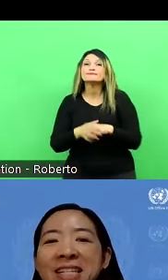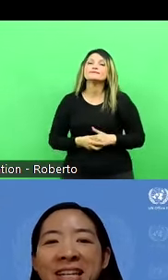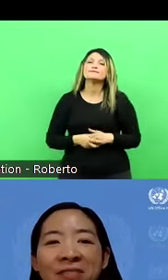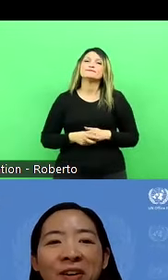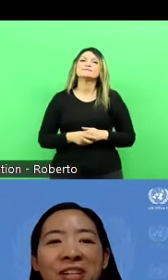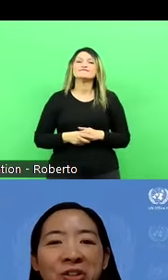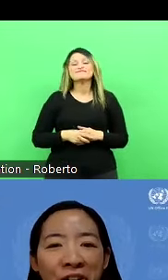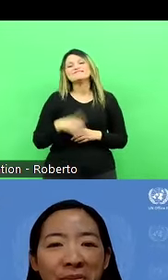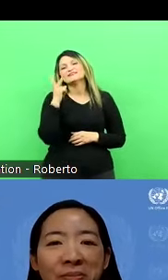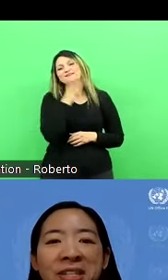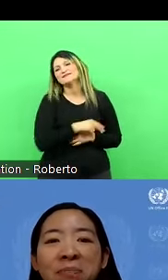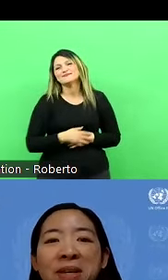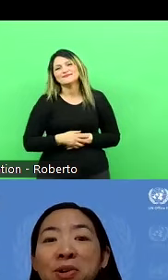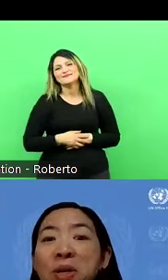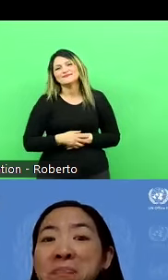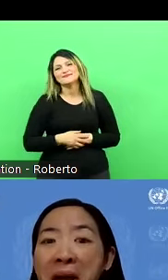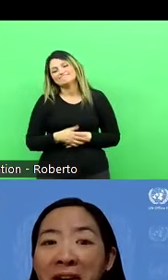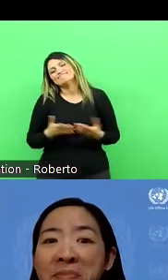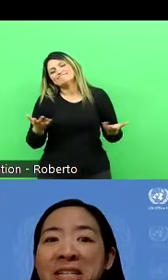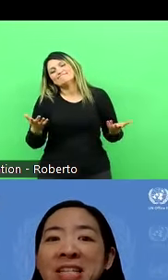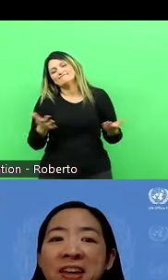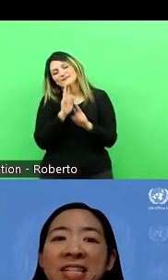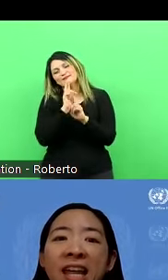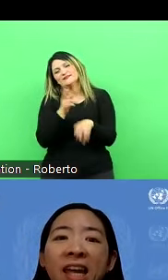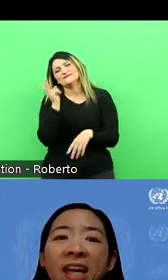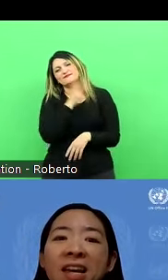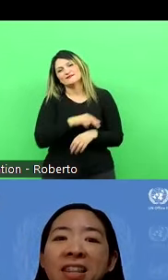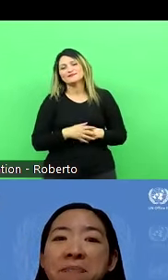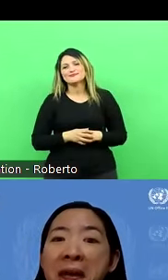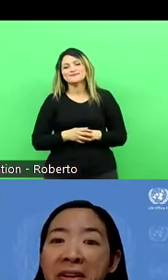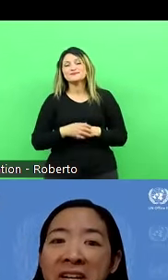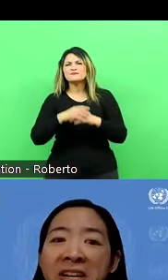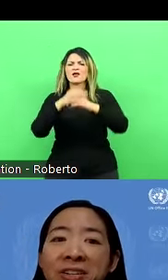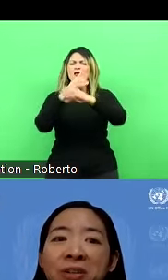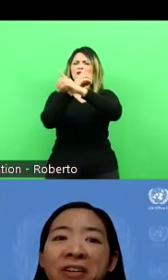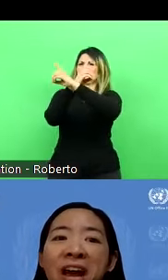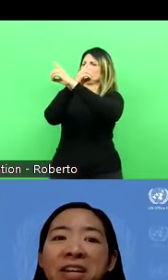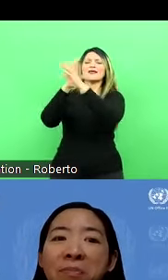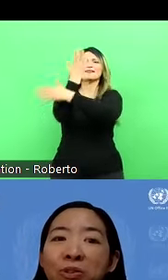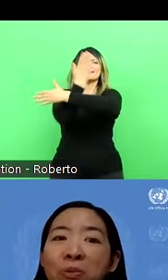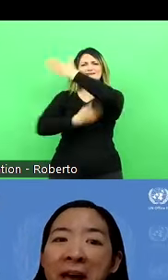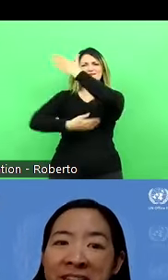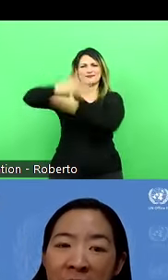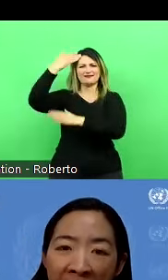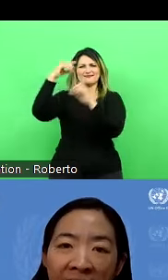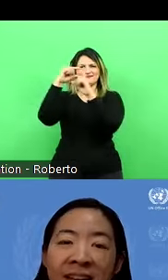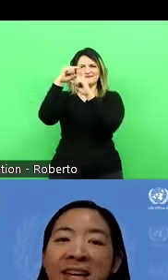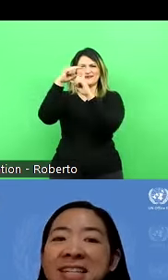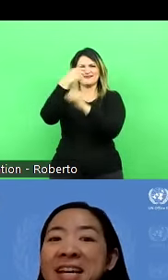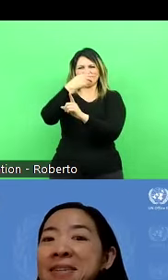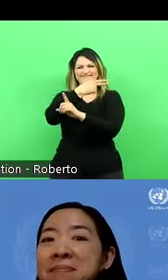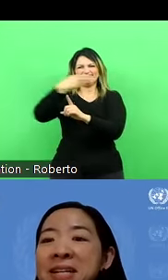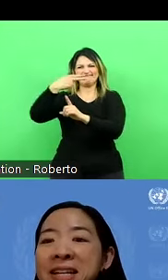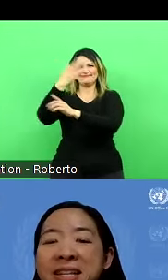Disability is an evolving term that people with impairment is facing the barrier, so they are unable to participate.